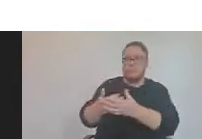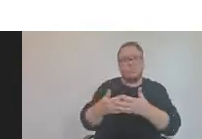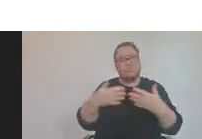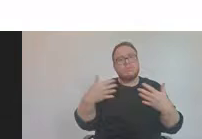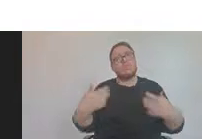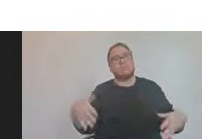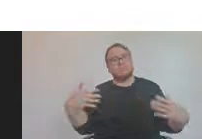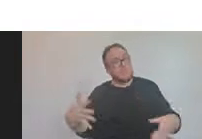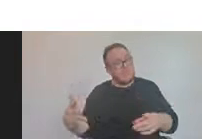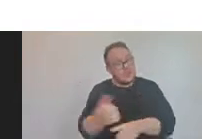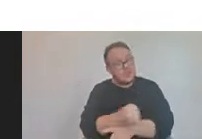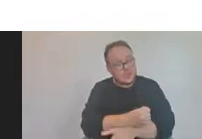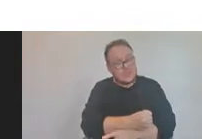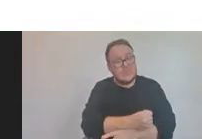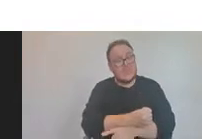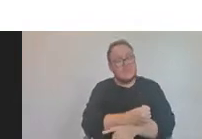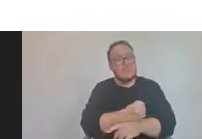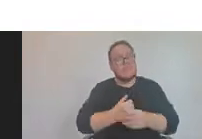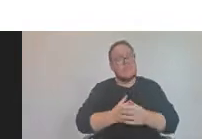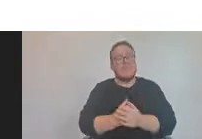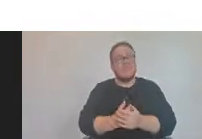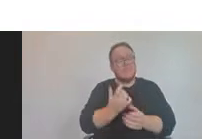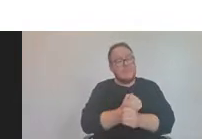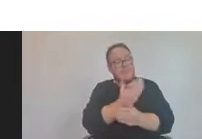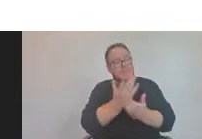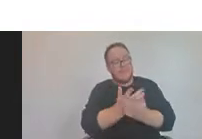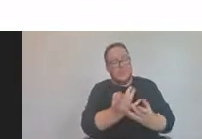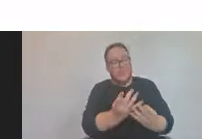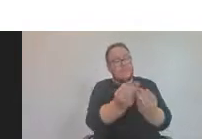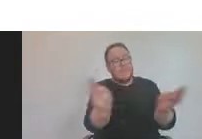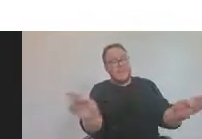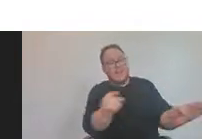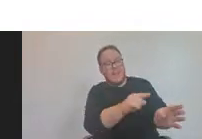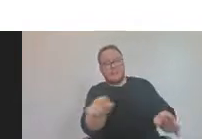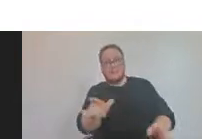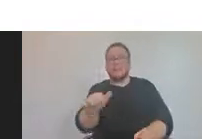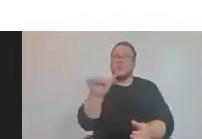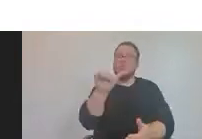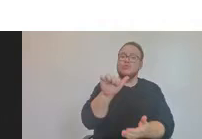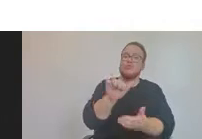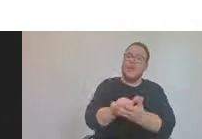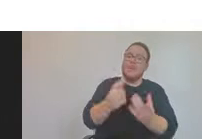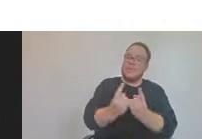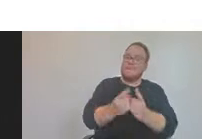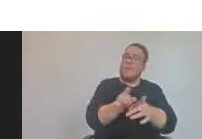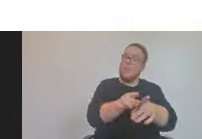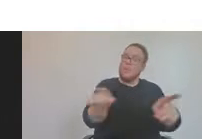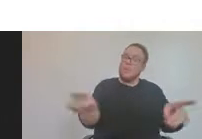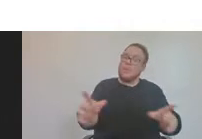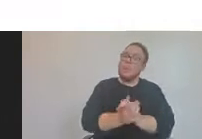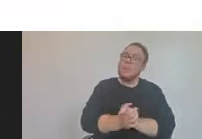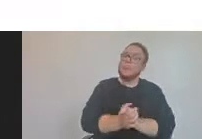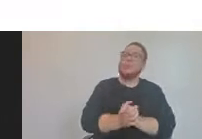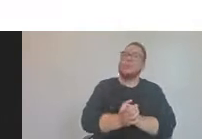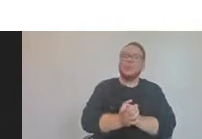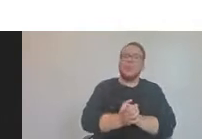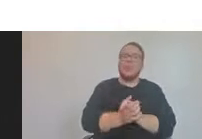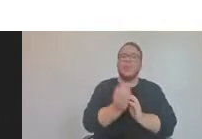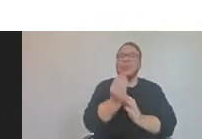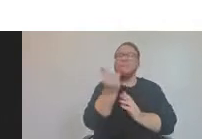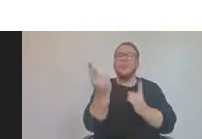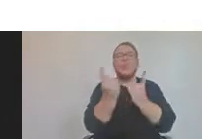to one side and do the right thing for our patients, our population. So a few things I'm just going to pull out and just very briefly